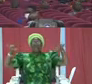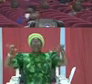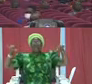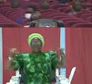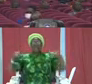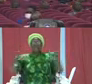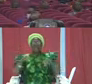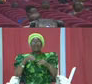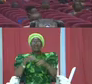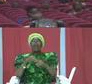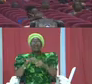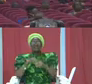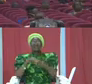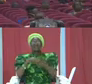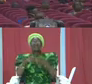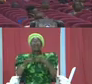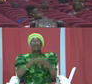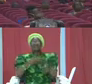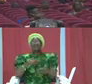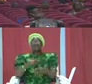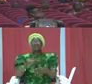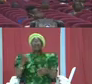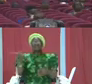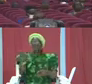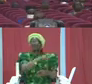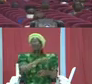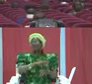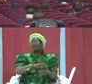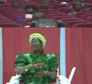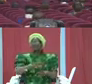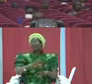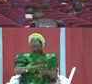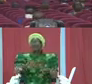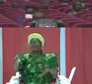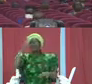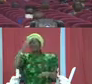In case you don't know, I will explain it to you briefly.